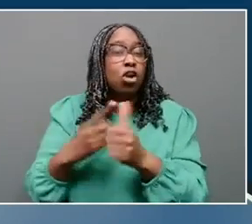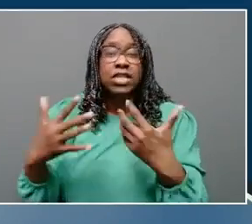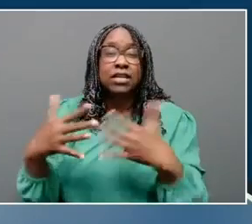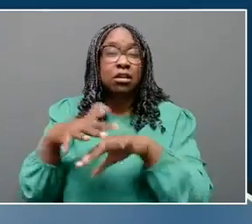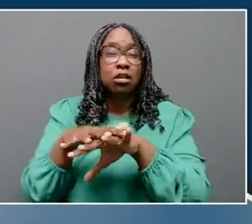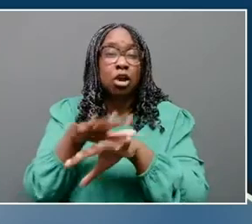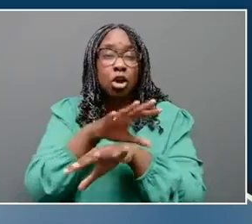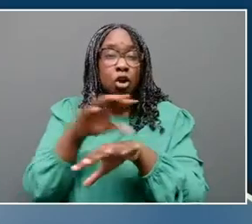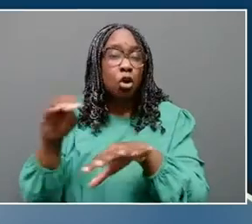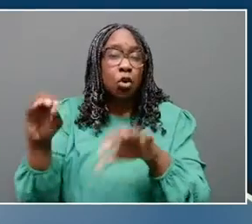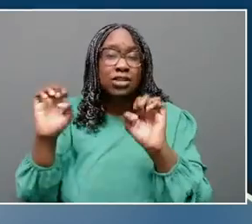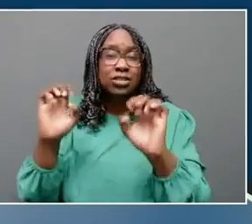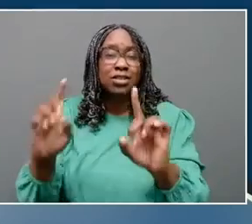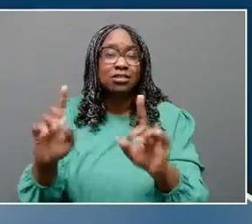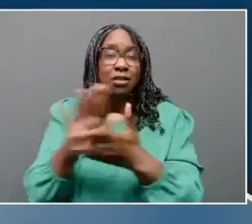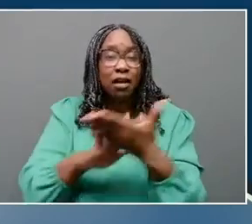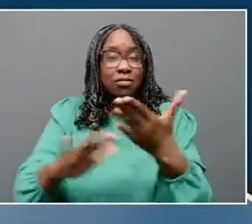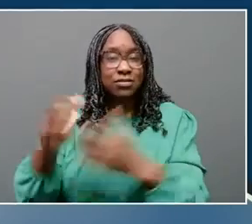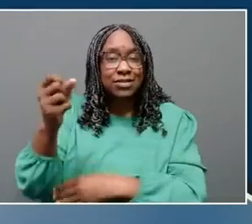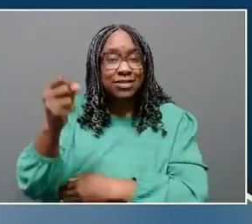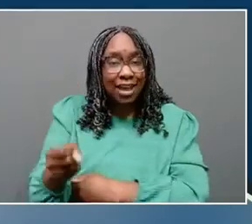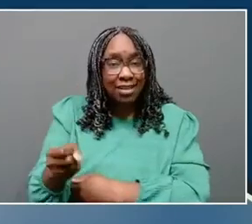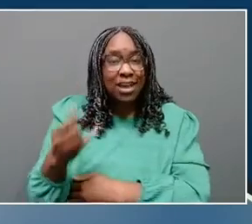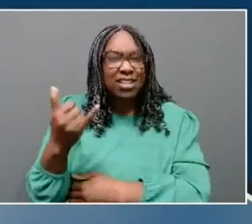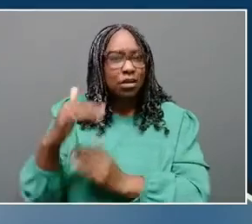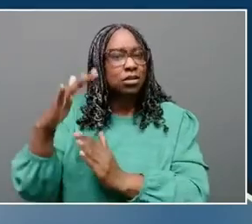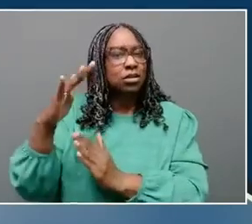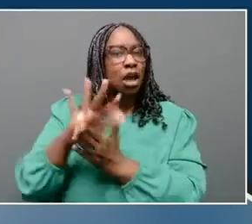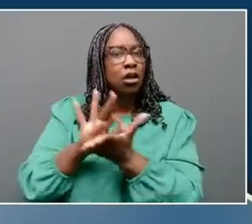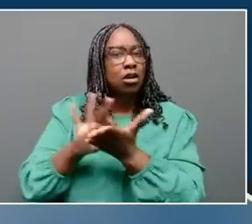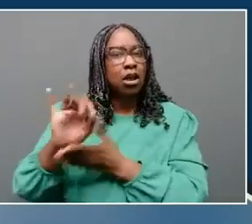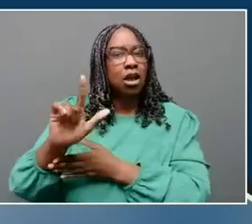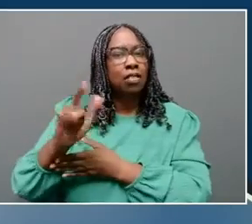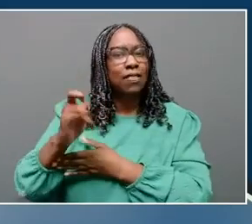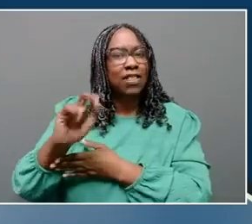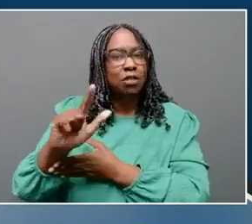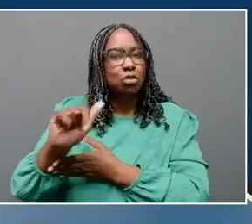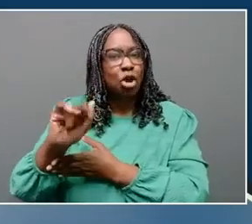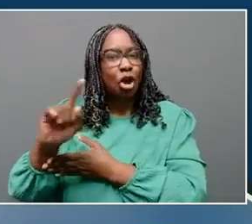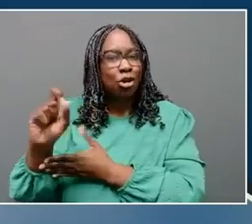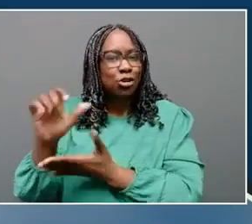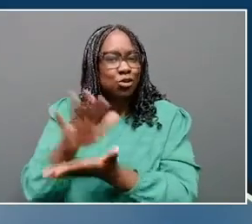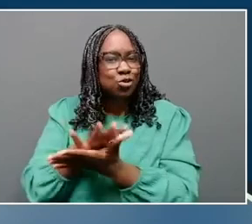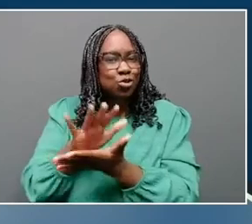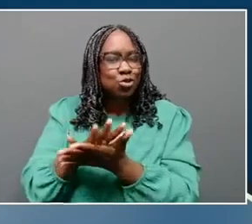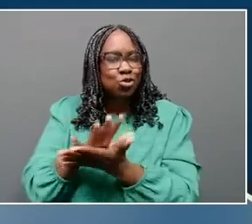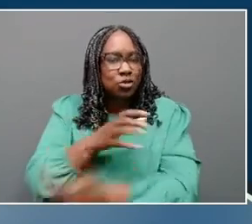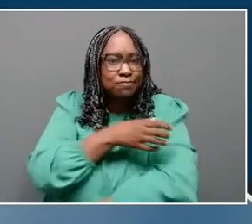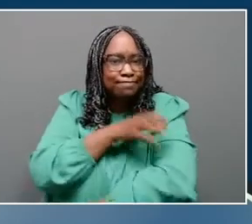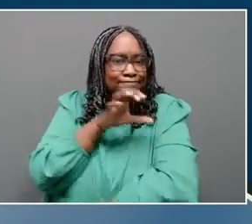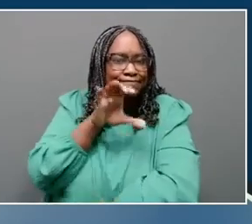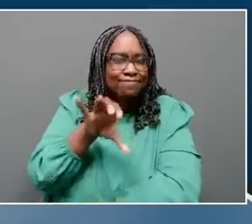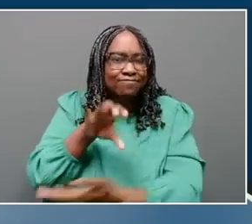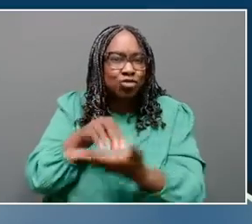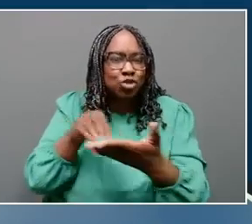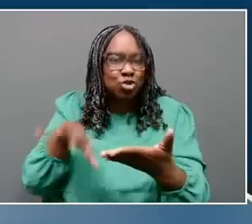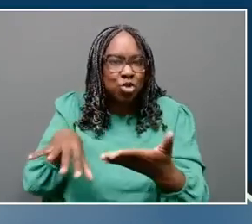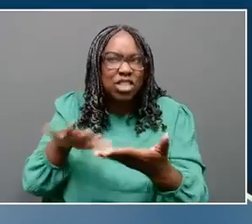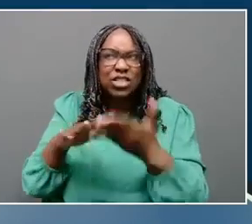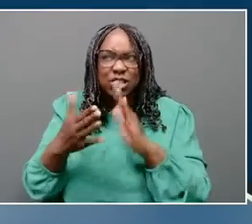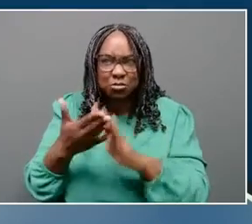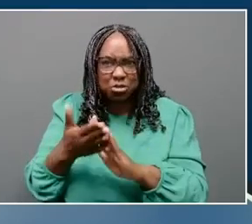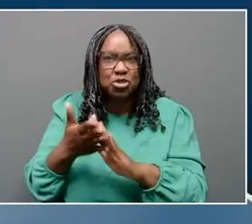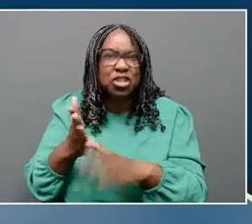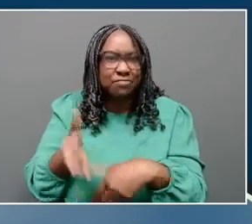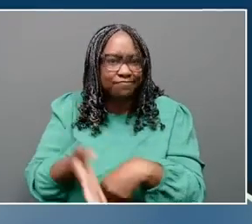college in the South. Now it's top-ranking liberal arts school that empowers students and enriches the entire Berea community.